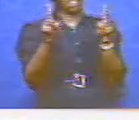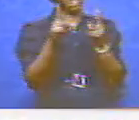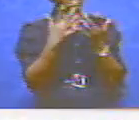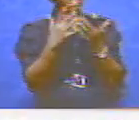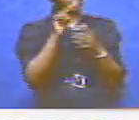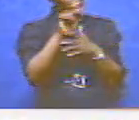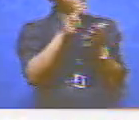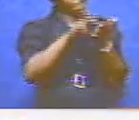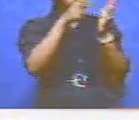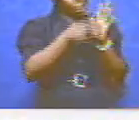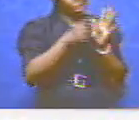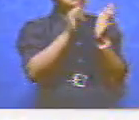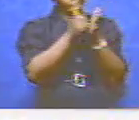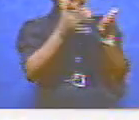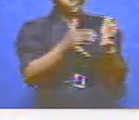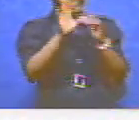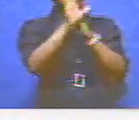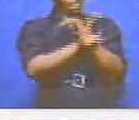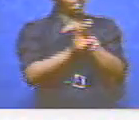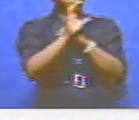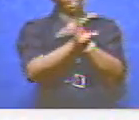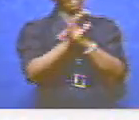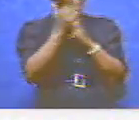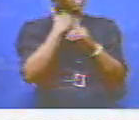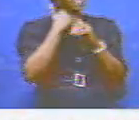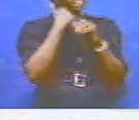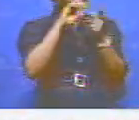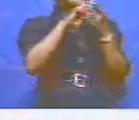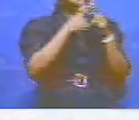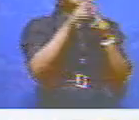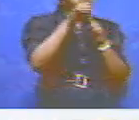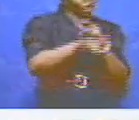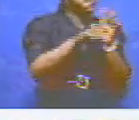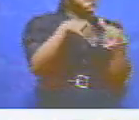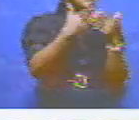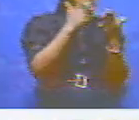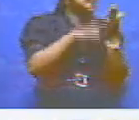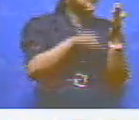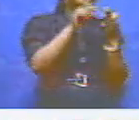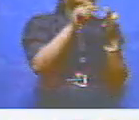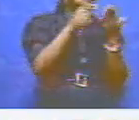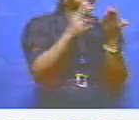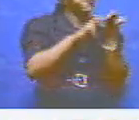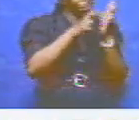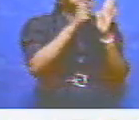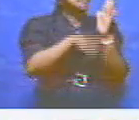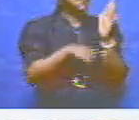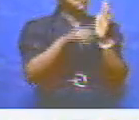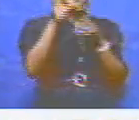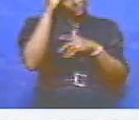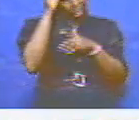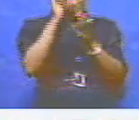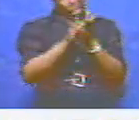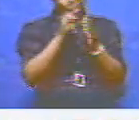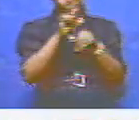really mean that here in the country, our standards are really quite low, or what has that really been, considering, I mean, there were about